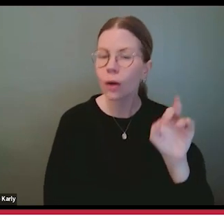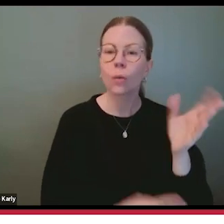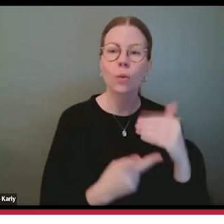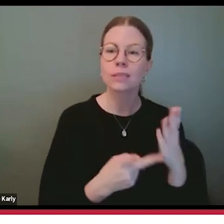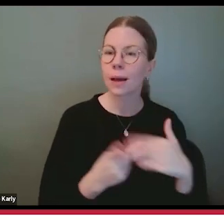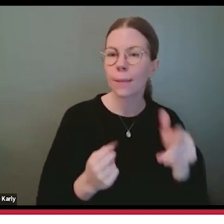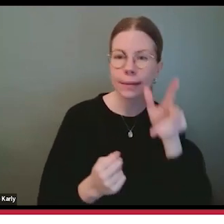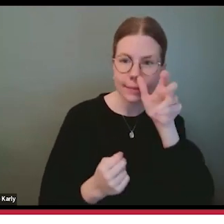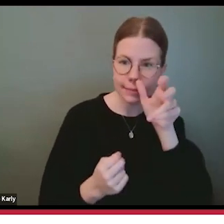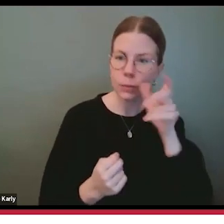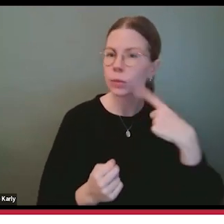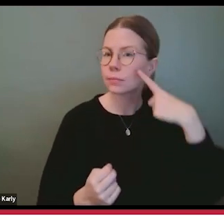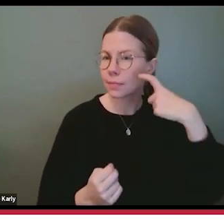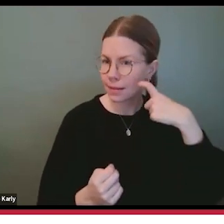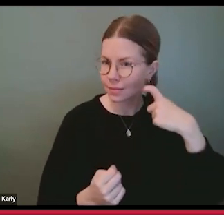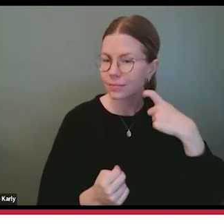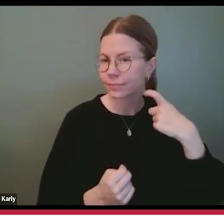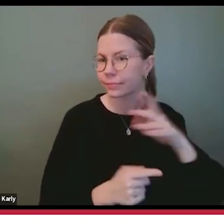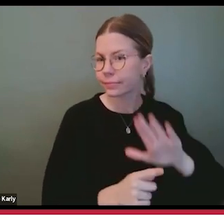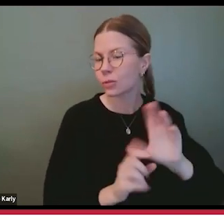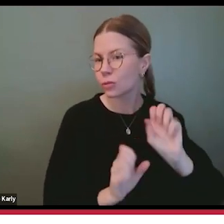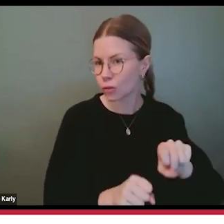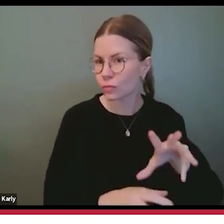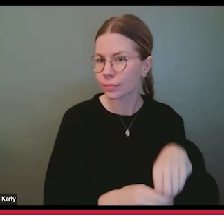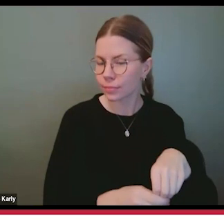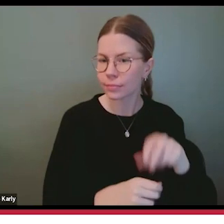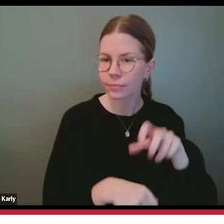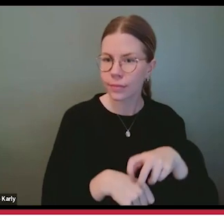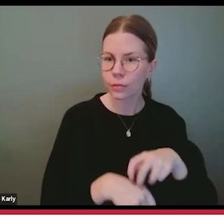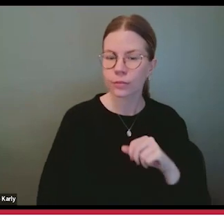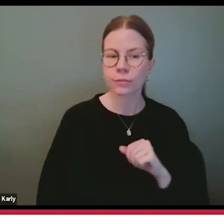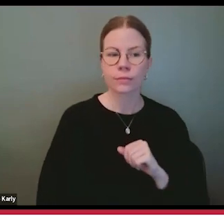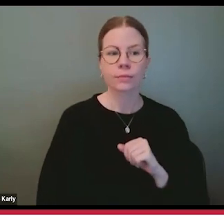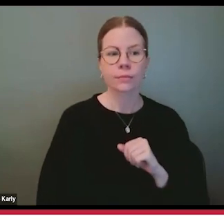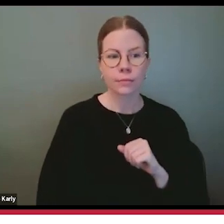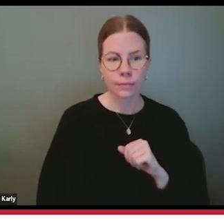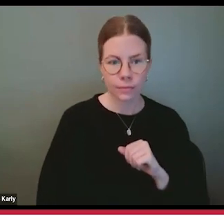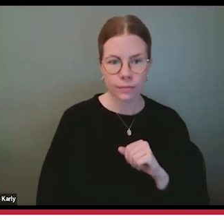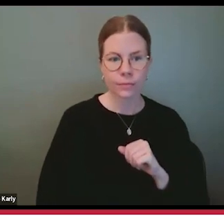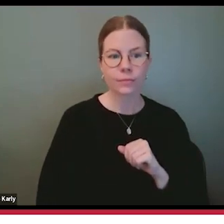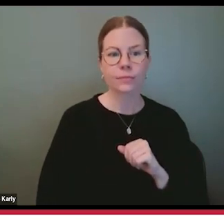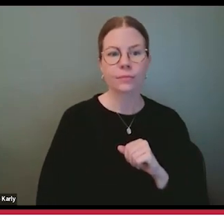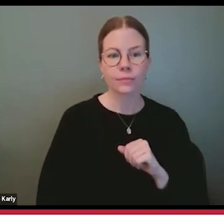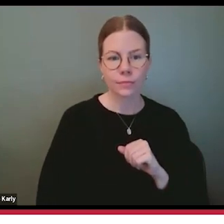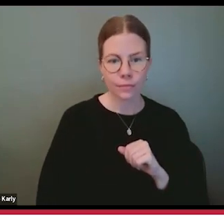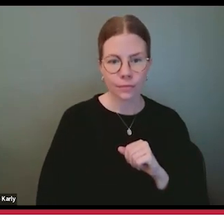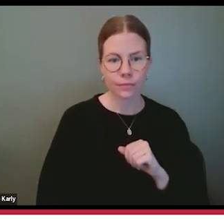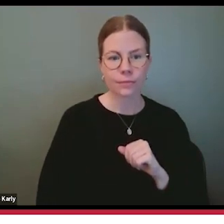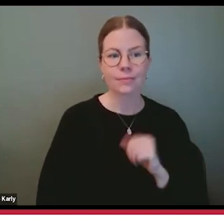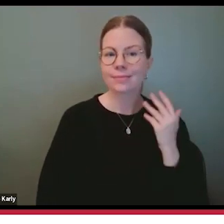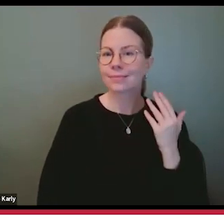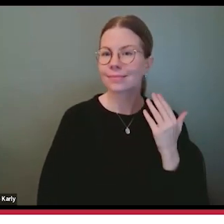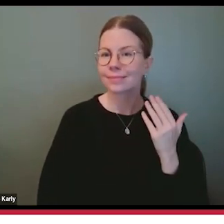play a role. And 2019 was the first time that Ebola was discovered in a bat in West Africa, where most of